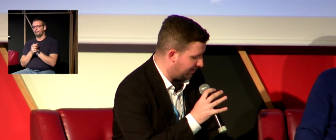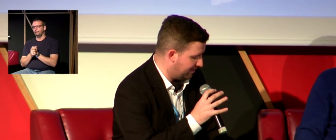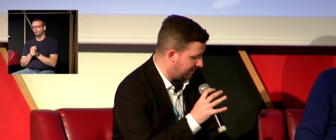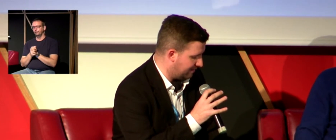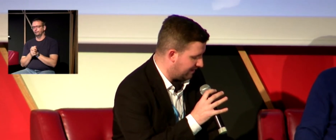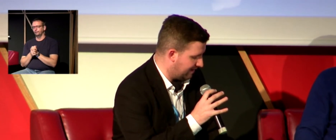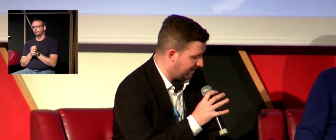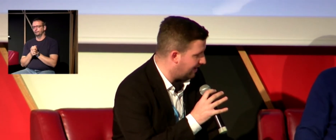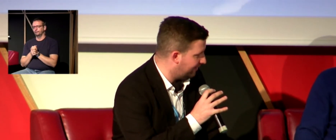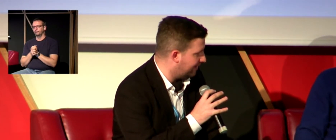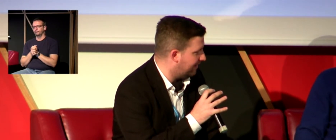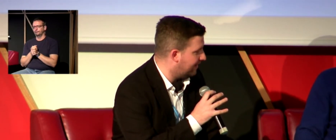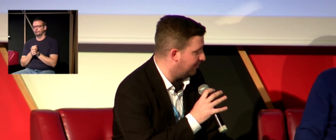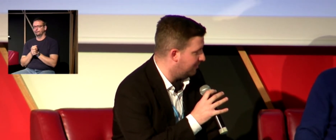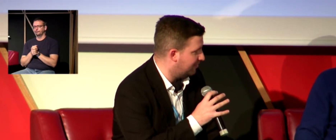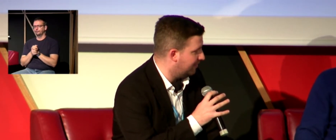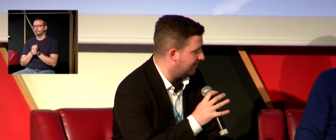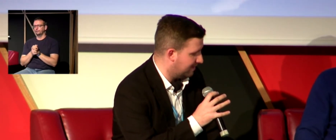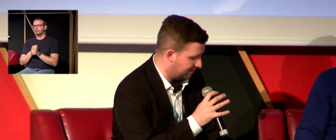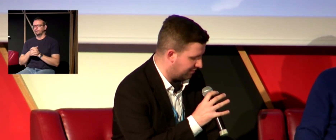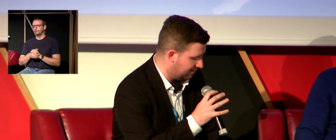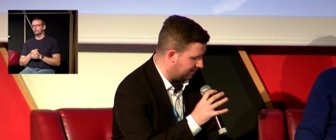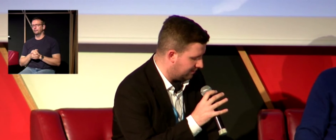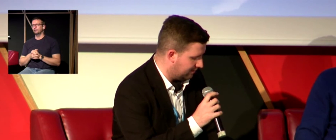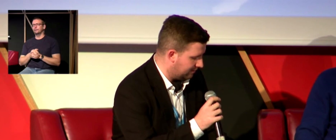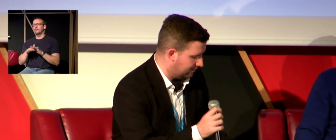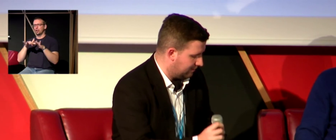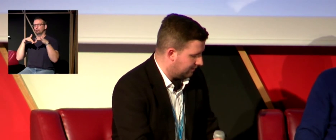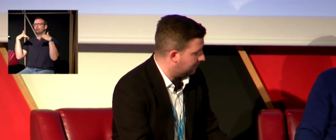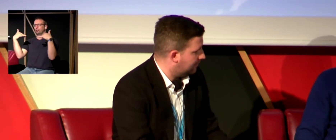affect your experience in that game then? How did that affect how you enjoyed that match?